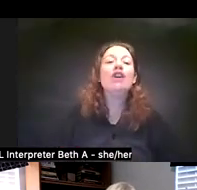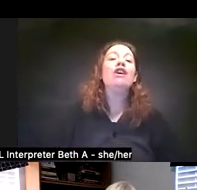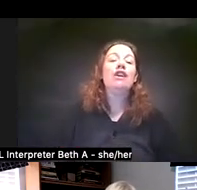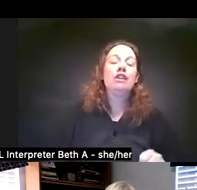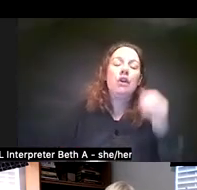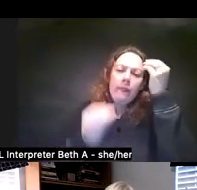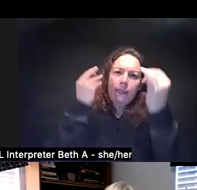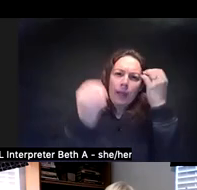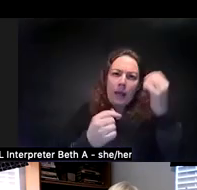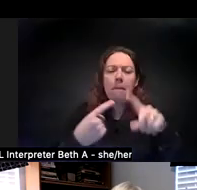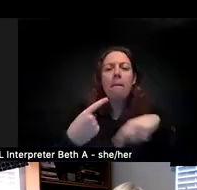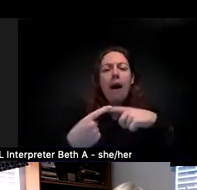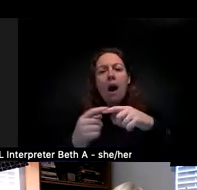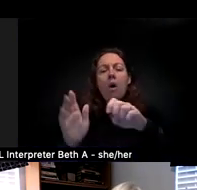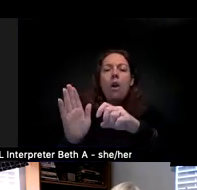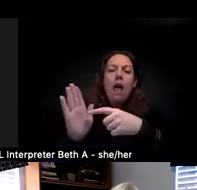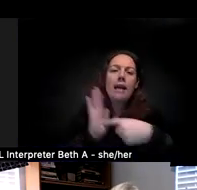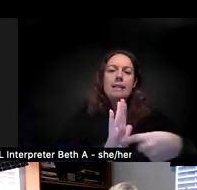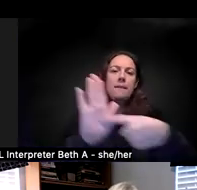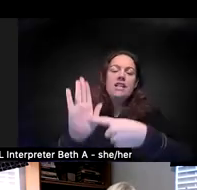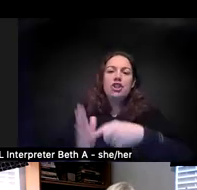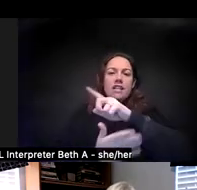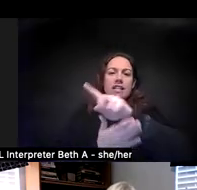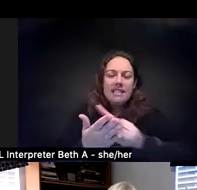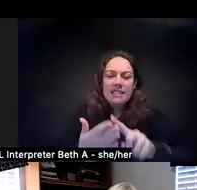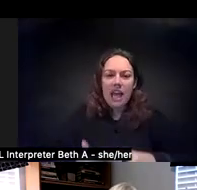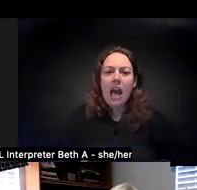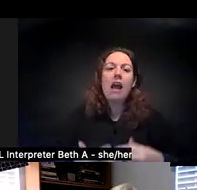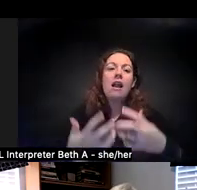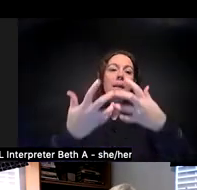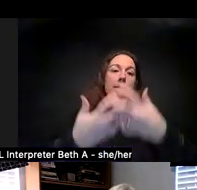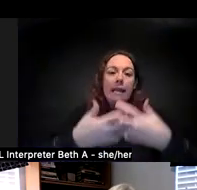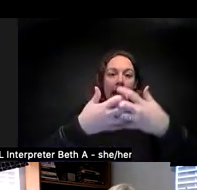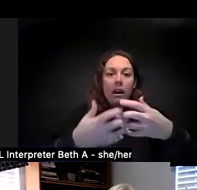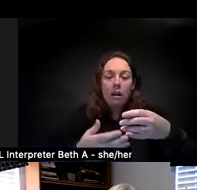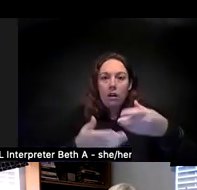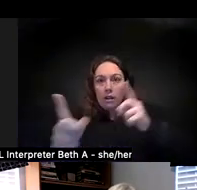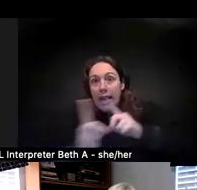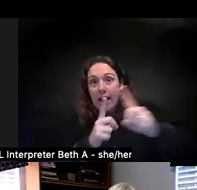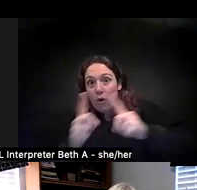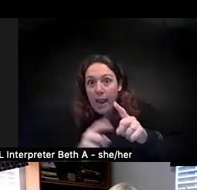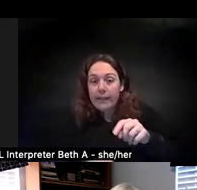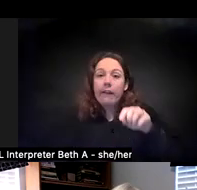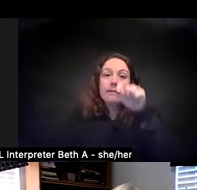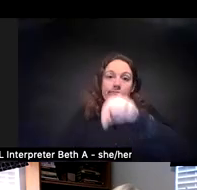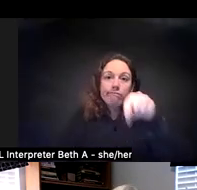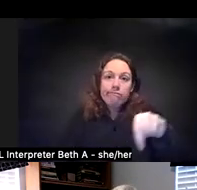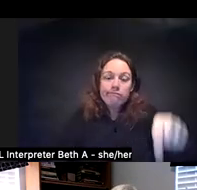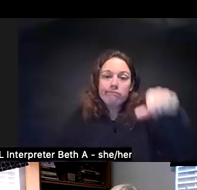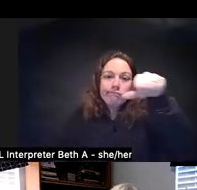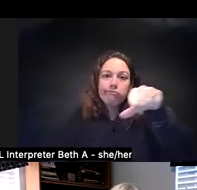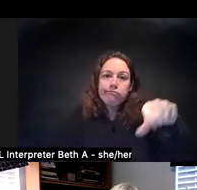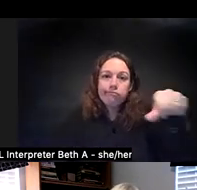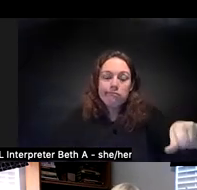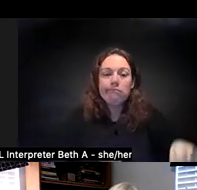about exhibition design, mechanical interactive control, ticketing kiosk design, exhibition